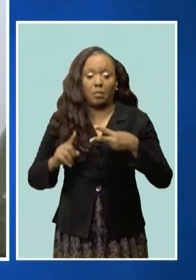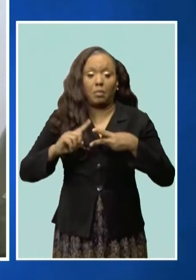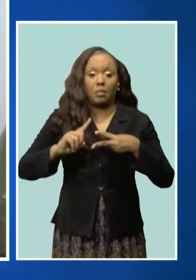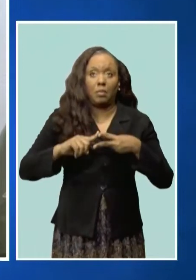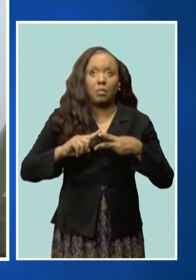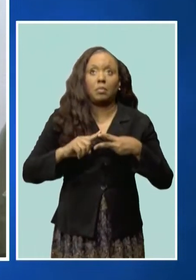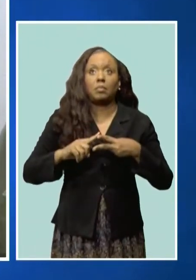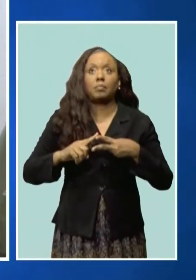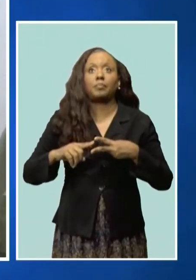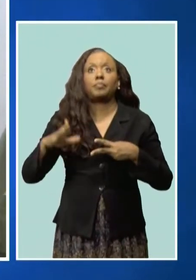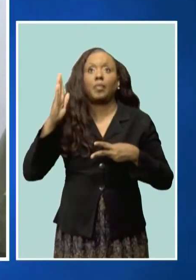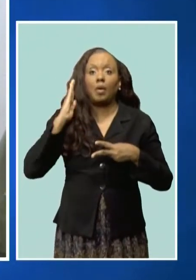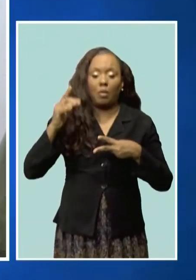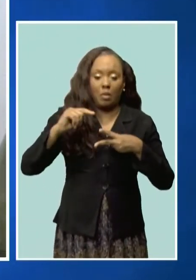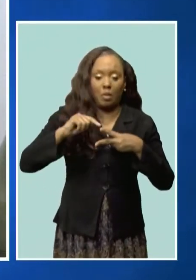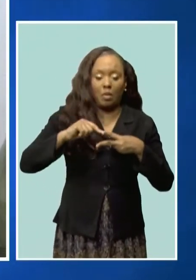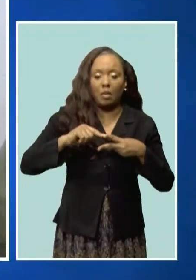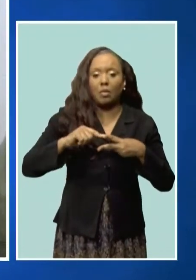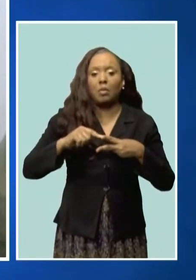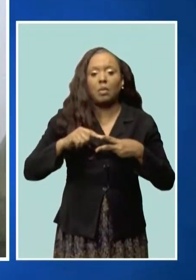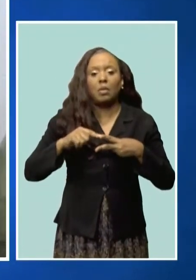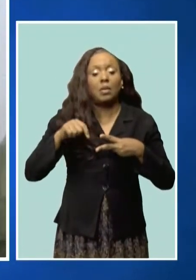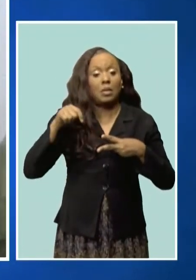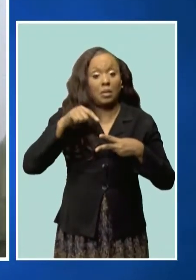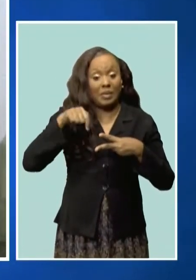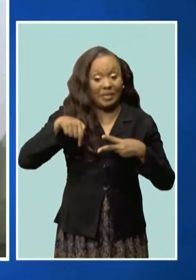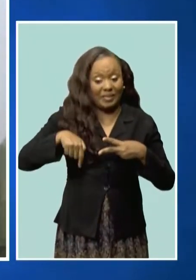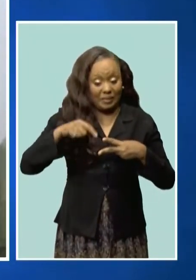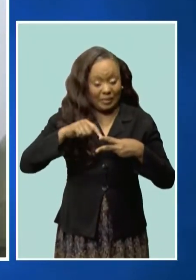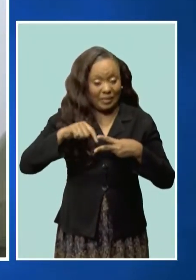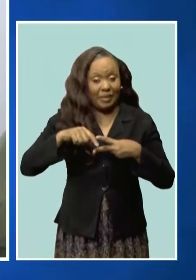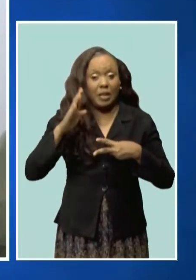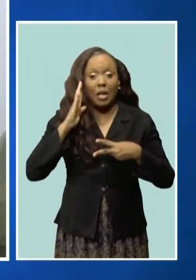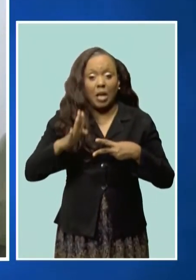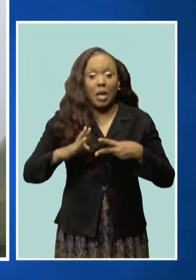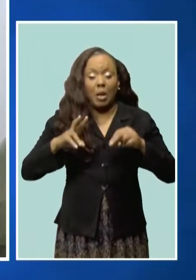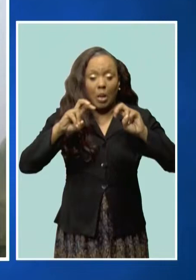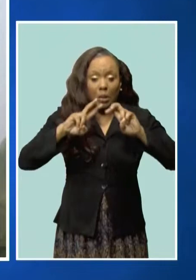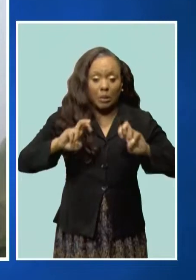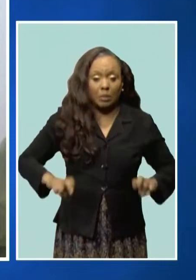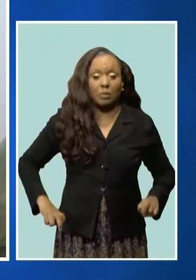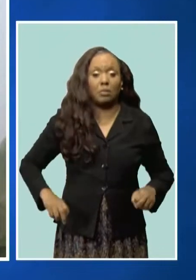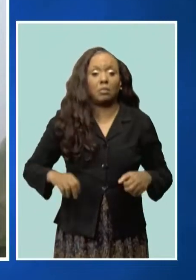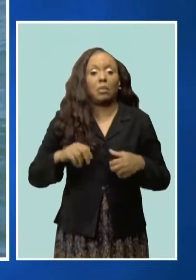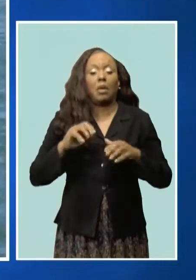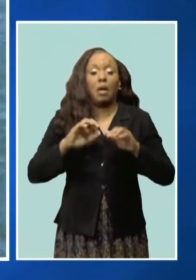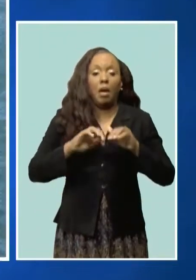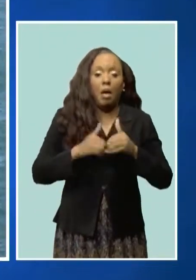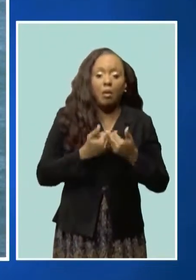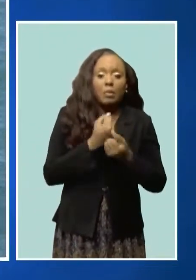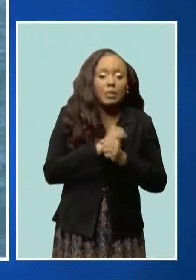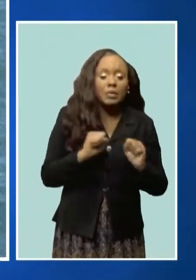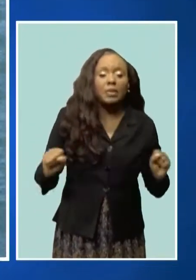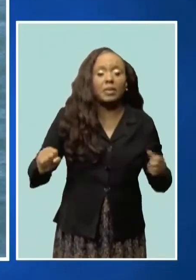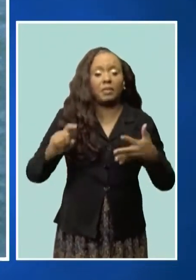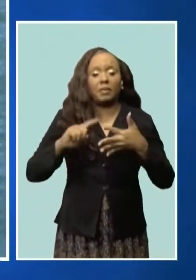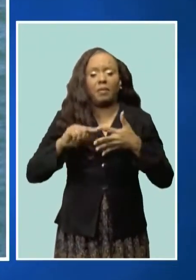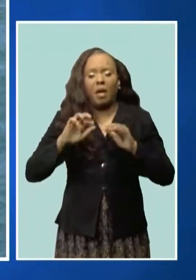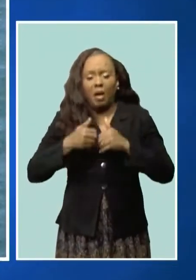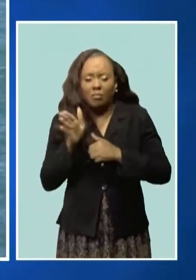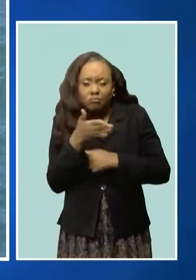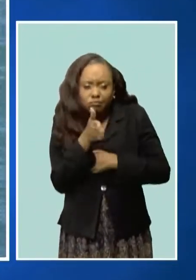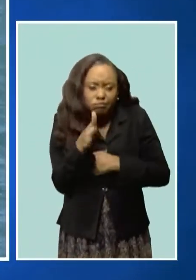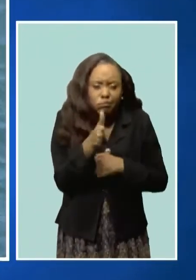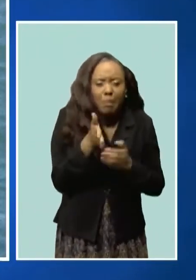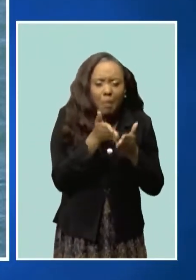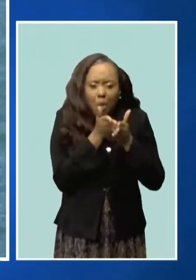seamanship operations. Basically, during that phase, we're going to be looking at things like safety of life at sea, how to safely navigate and handle a